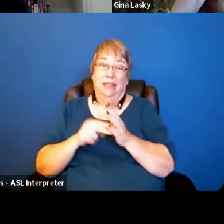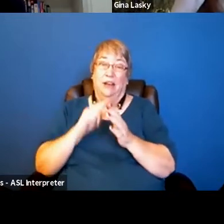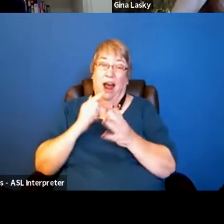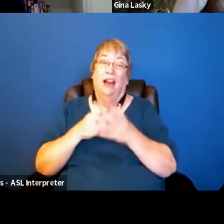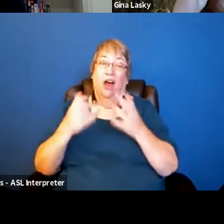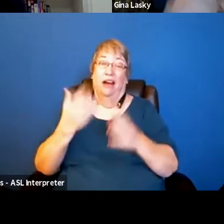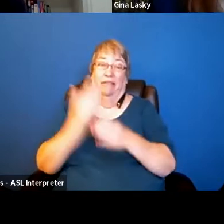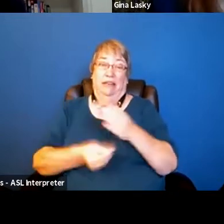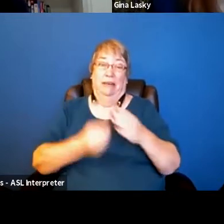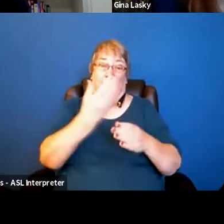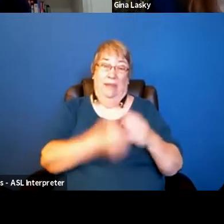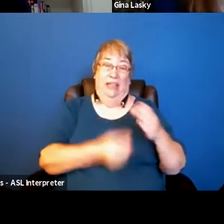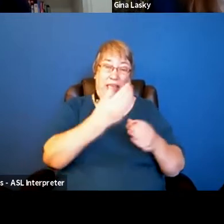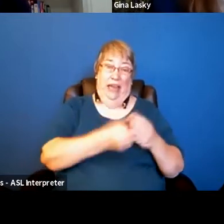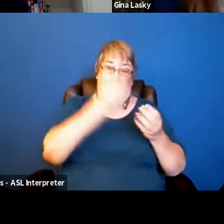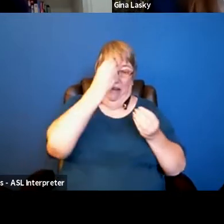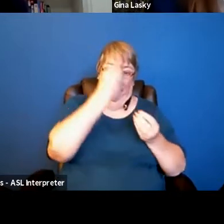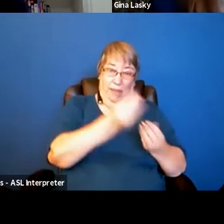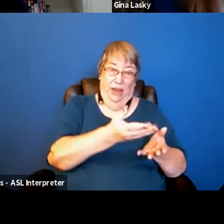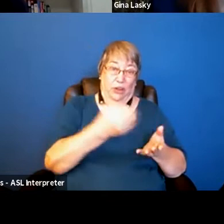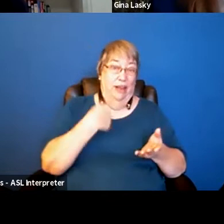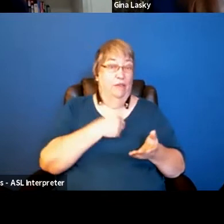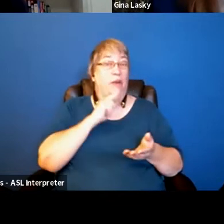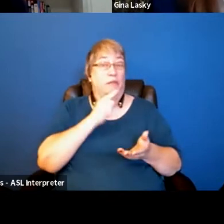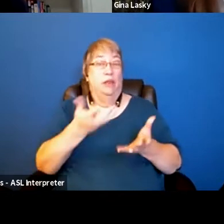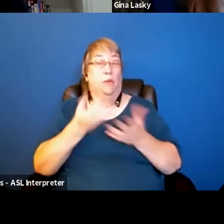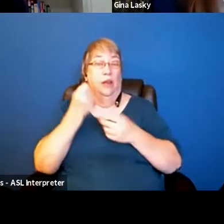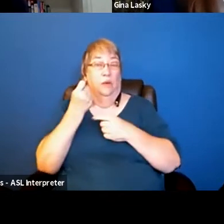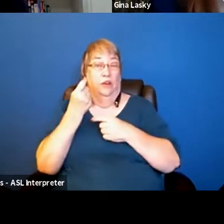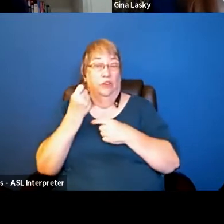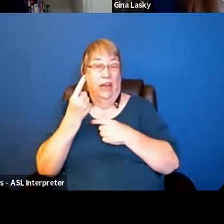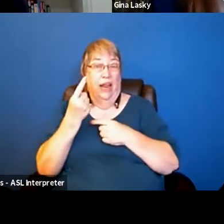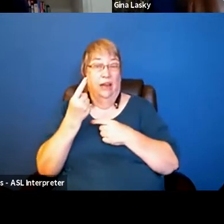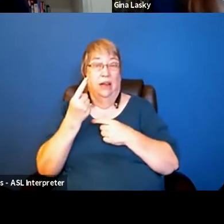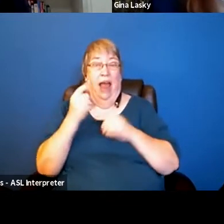something that needs to be looked at if we really want to understand to what extent the